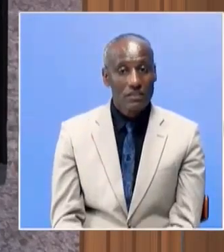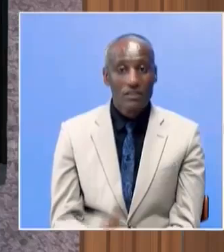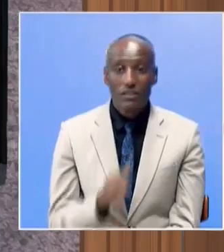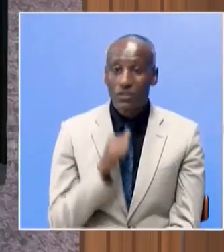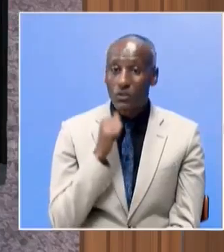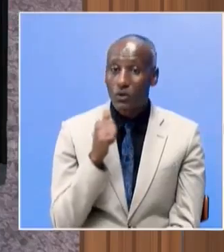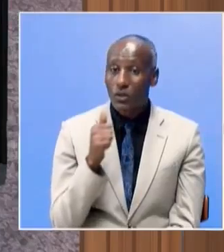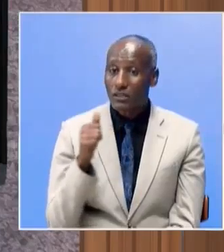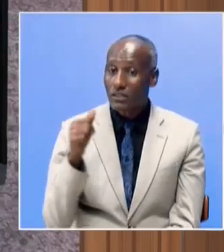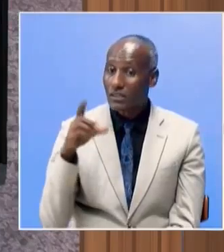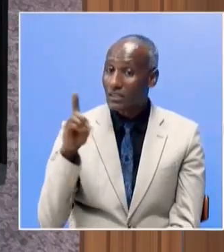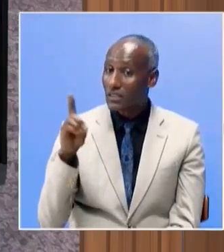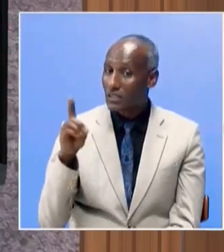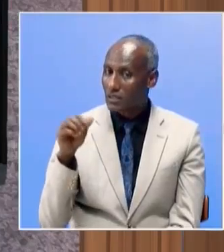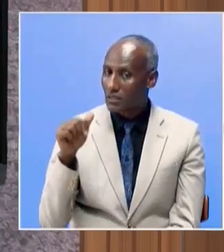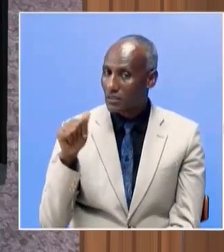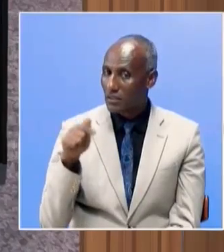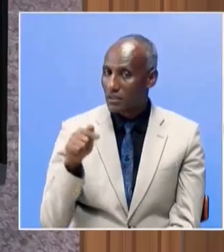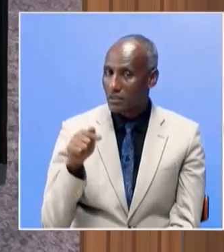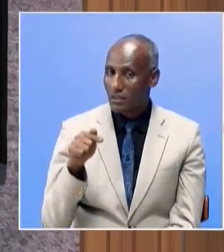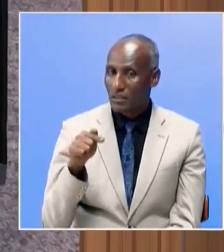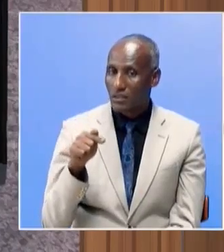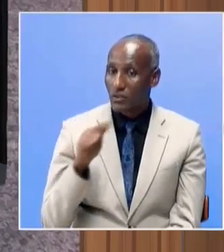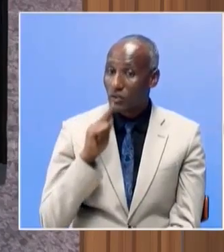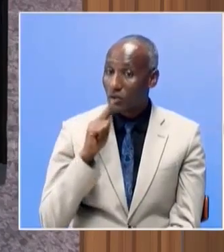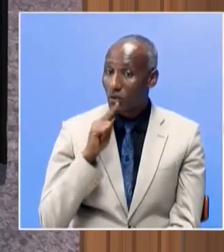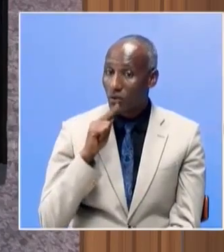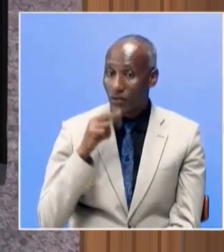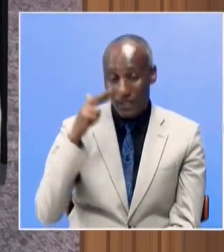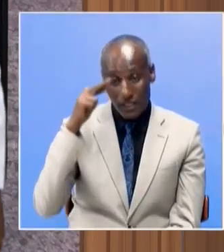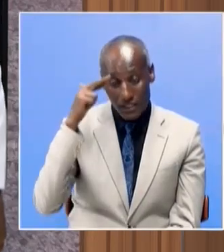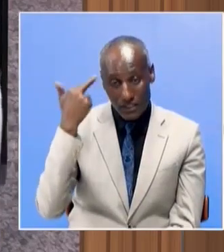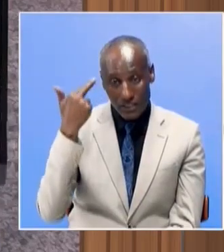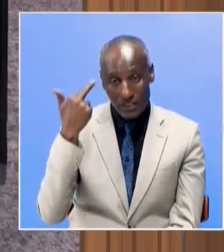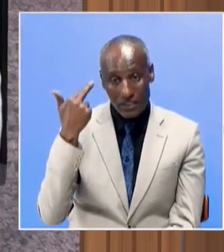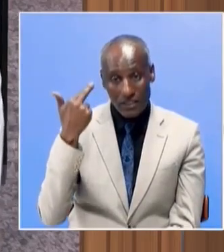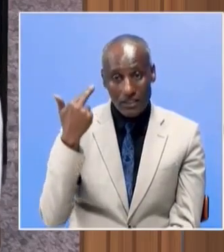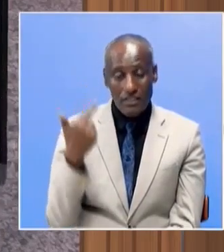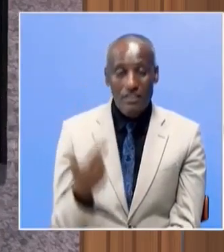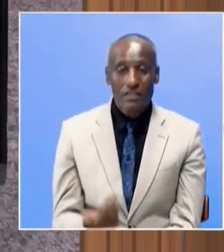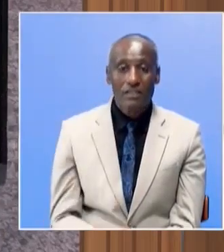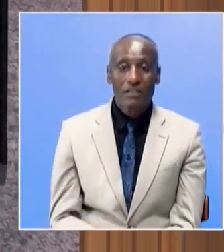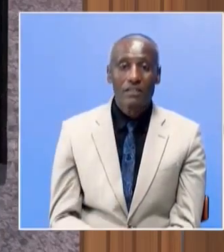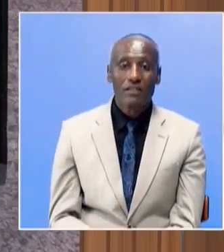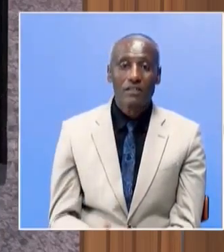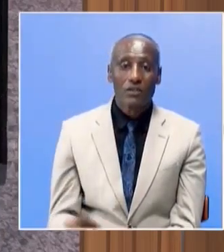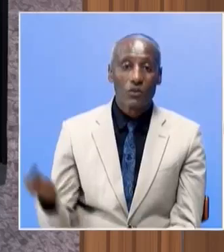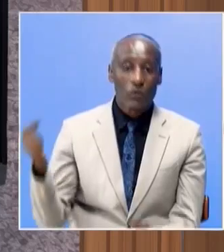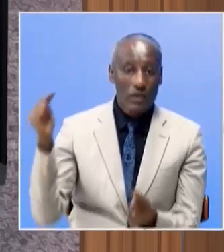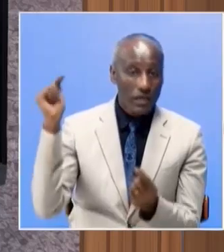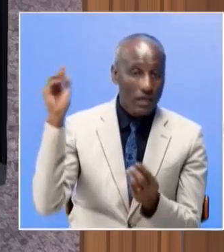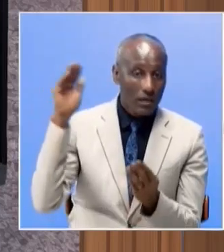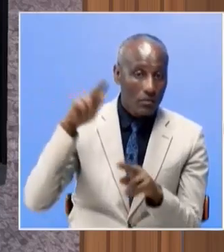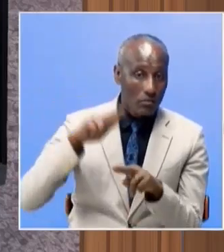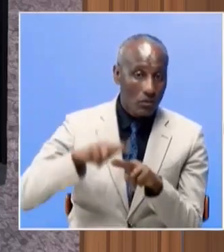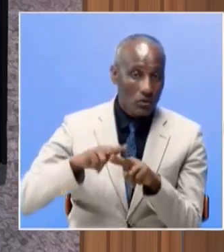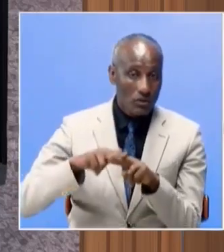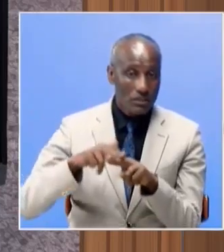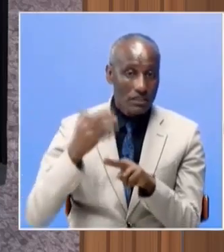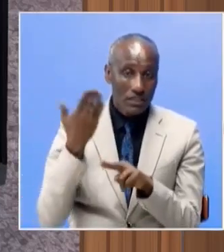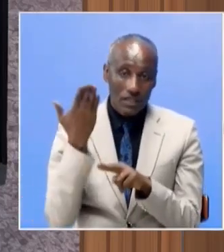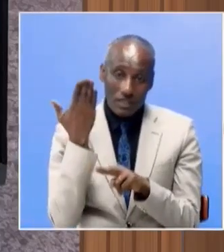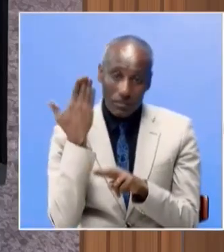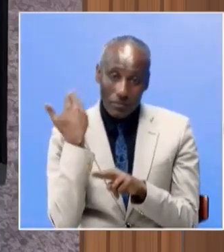no D here. Do you know the reason? The reason is that we put here the past